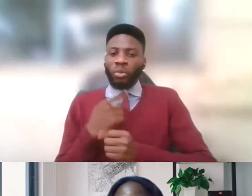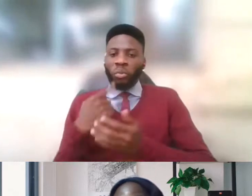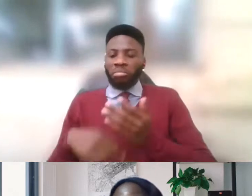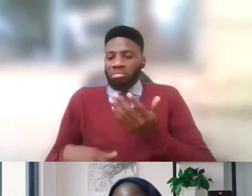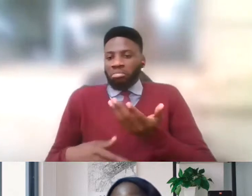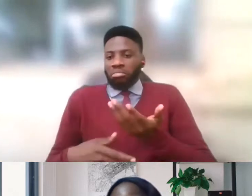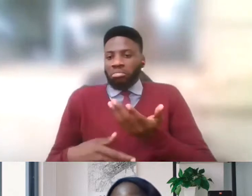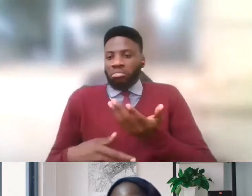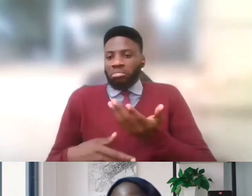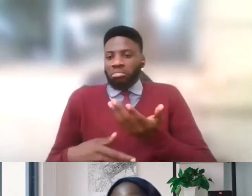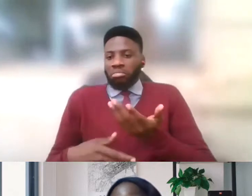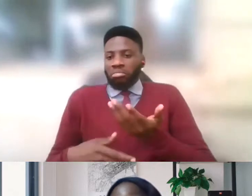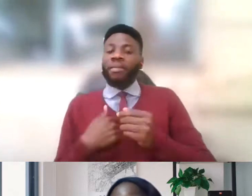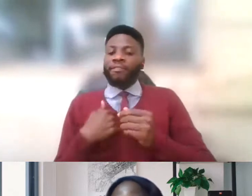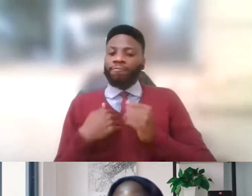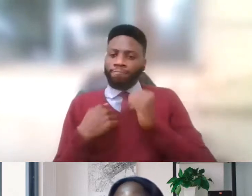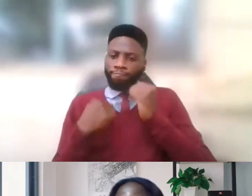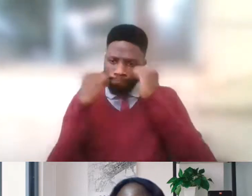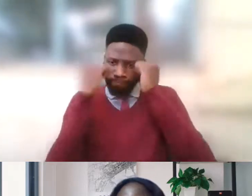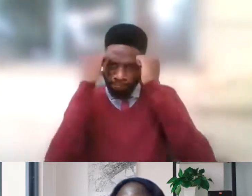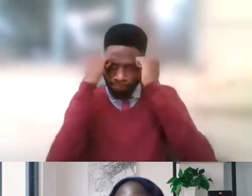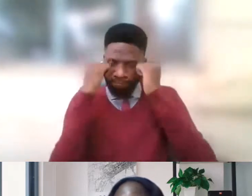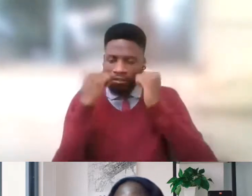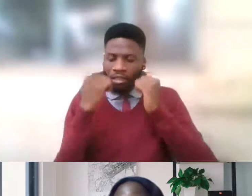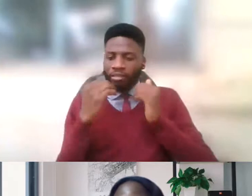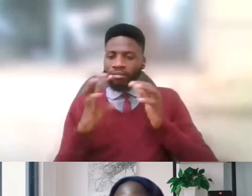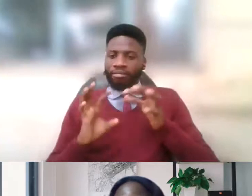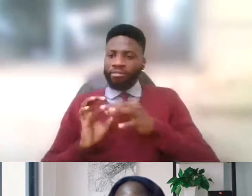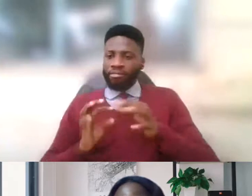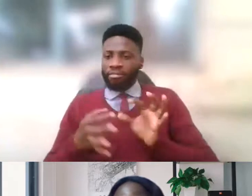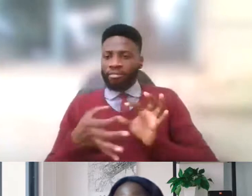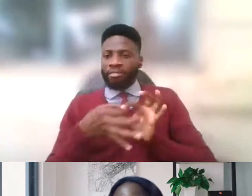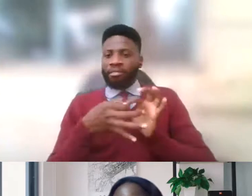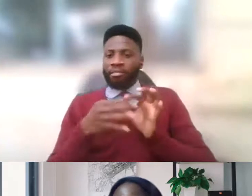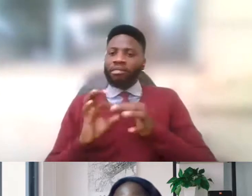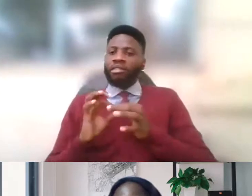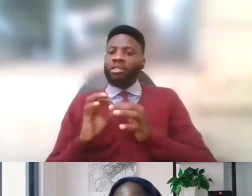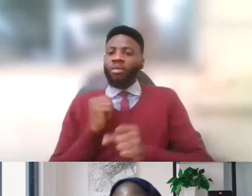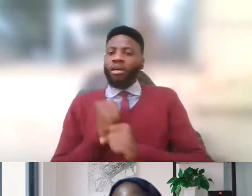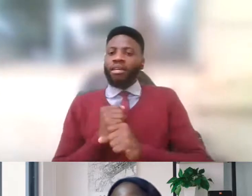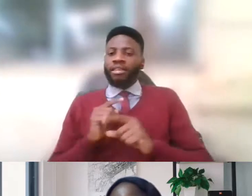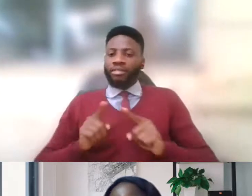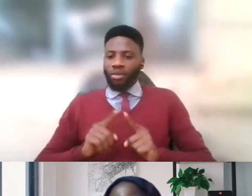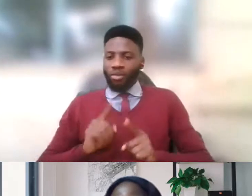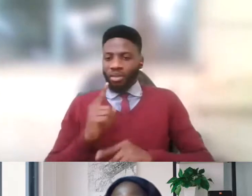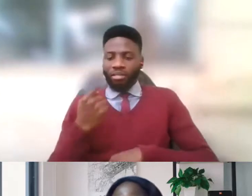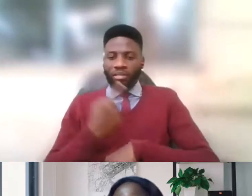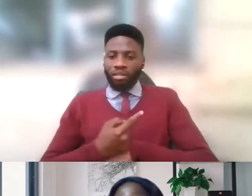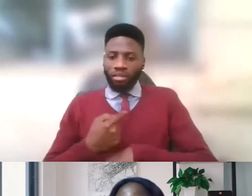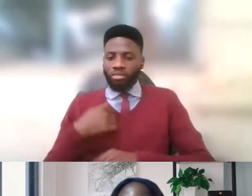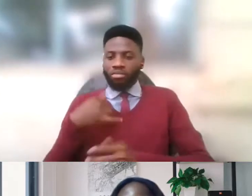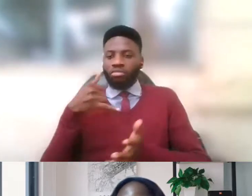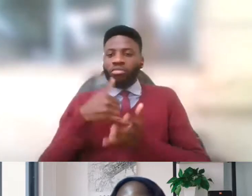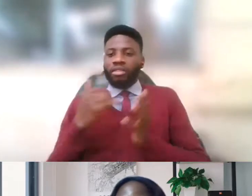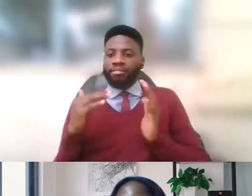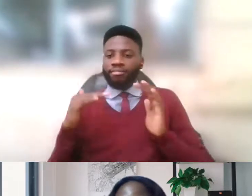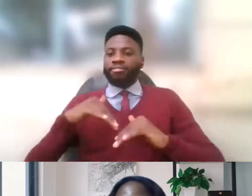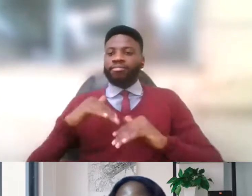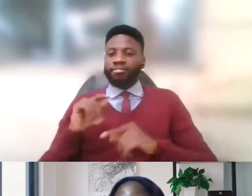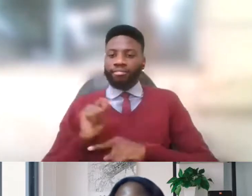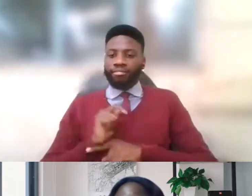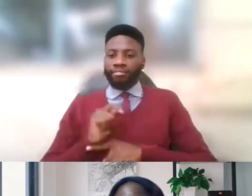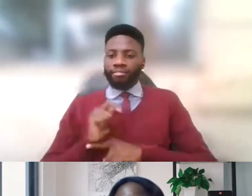it was a customer need that the customer hadn't actually been able to articulate. So it doesn't matter how many focus groups we'd run, how